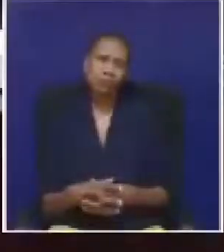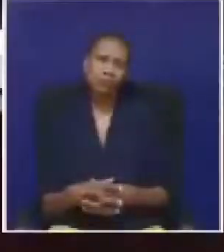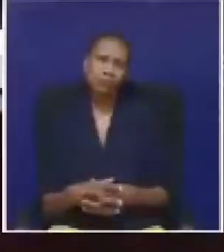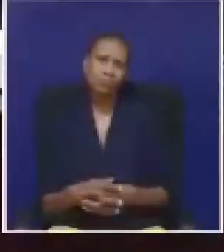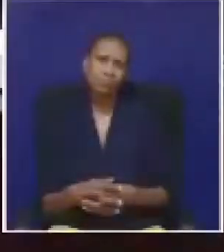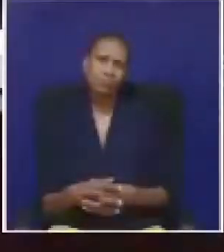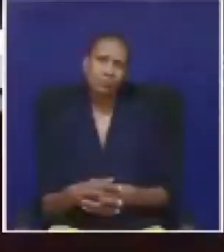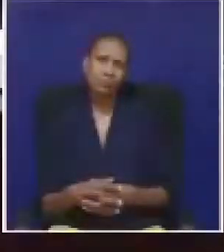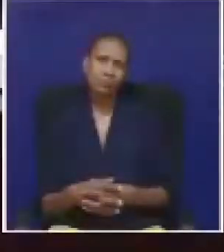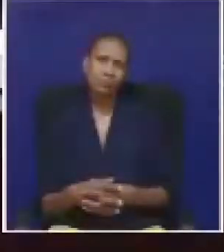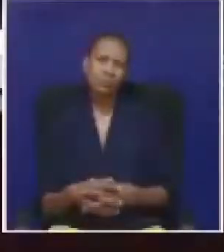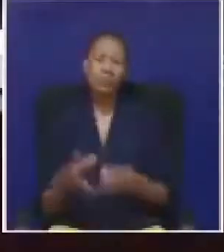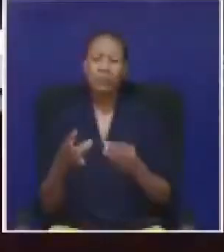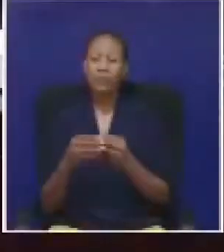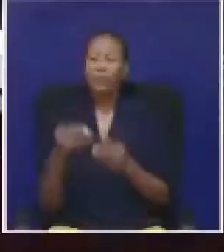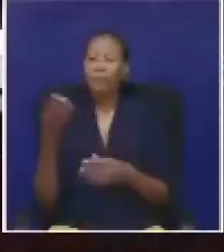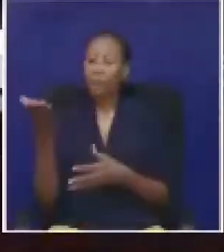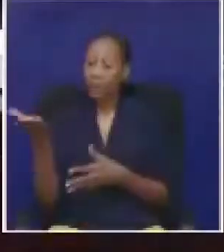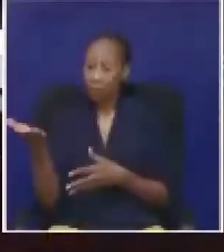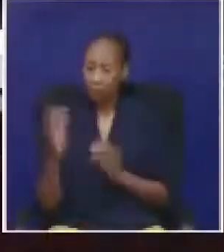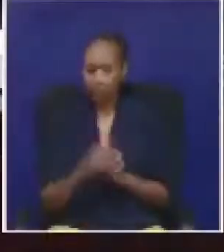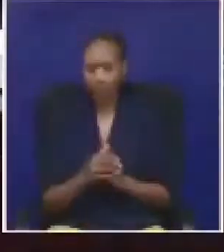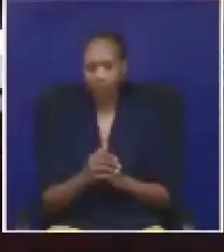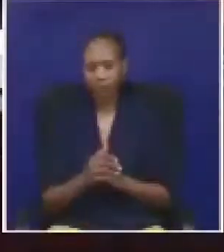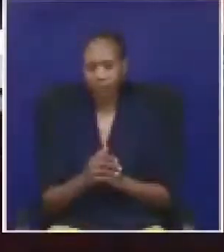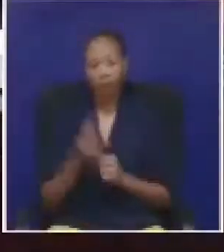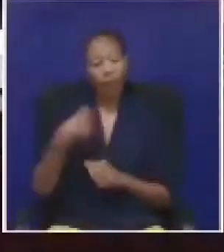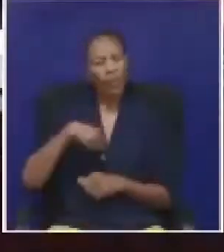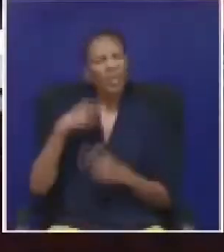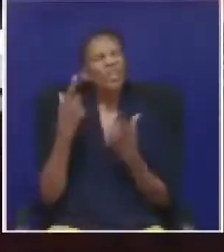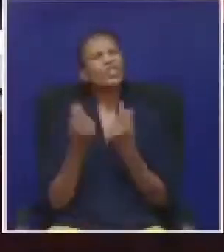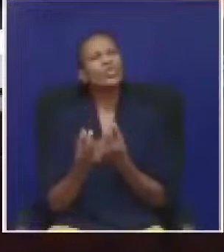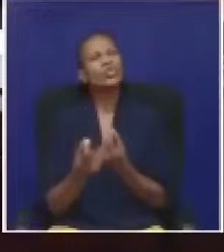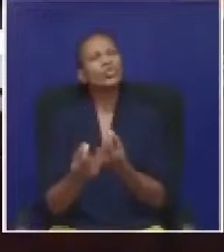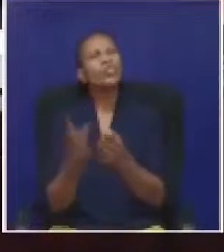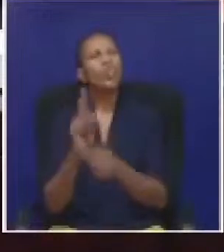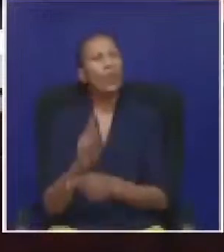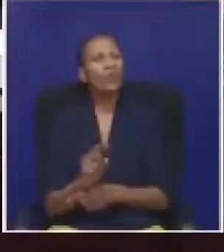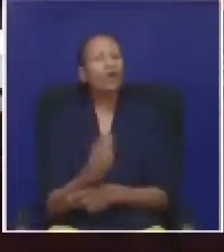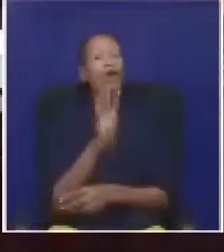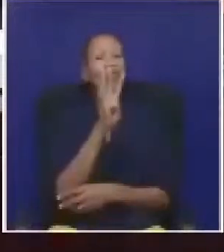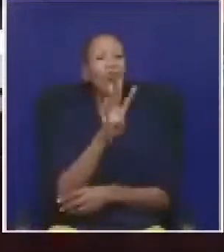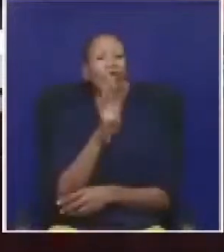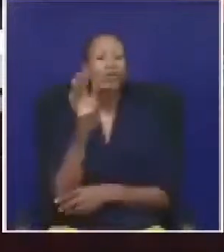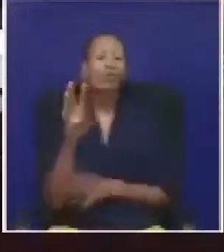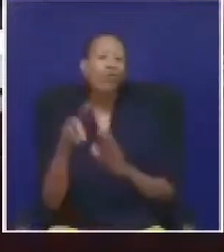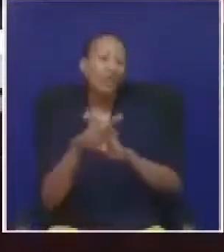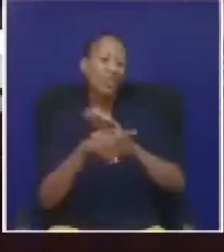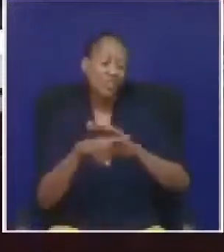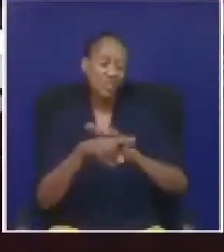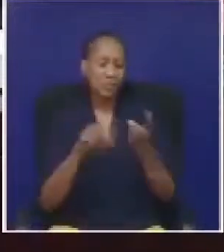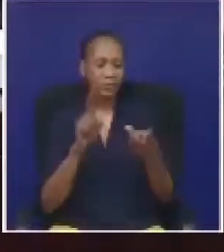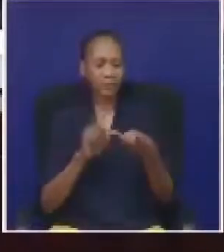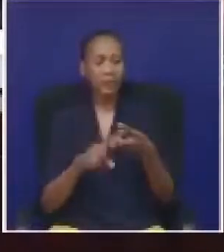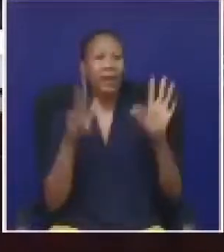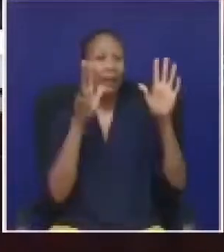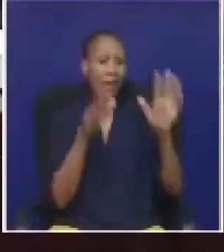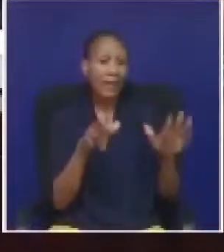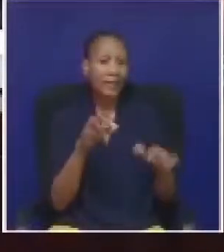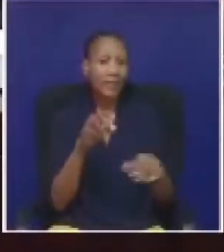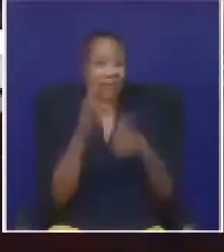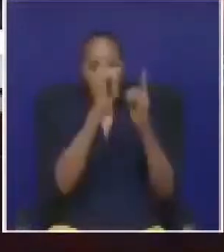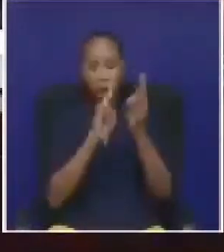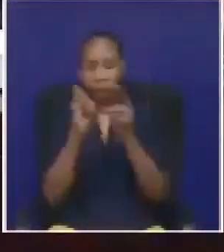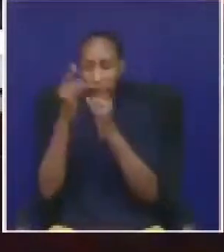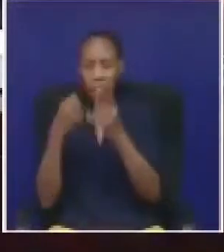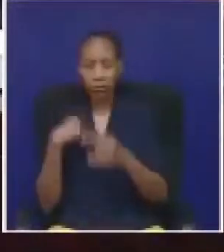Honorable Tlongo, what we are doing in the 44 districts and 8 metros is